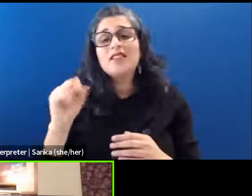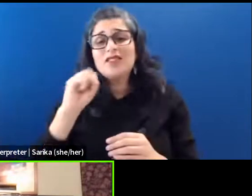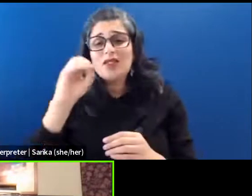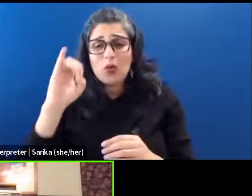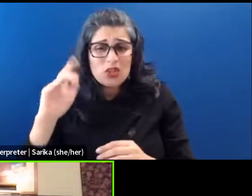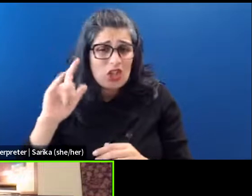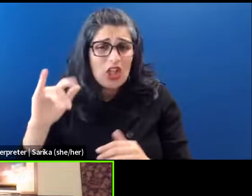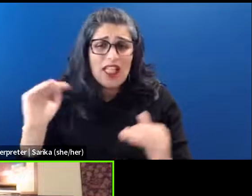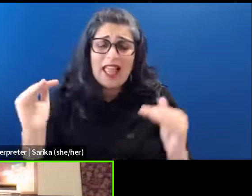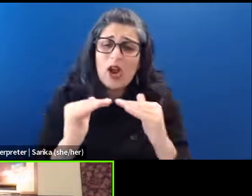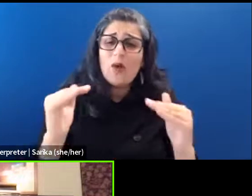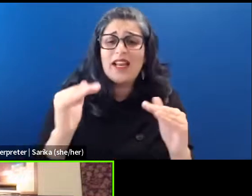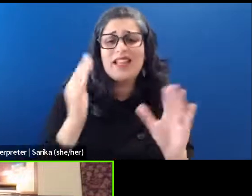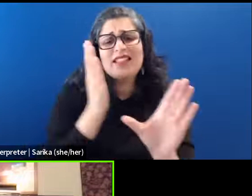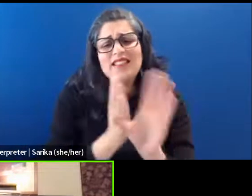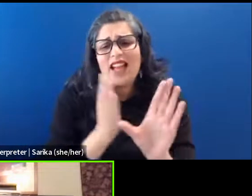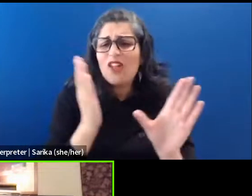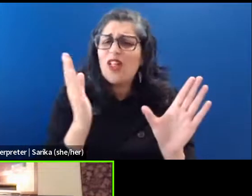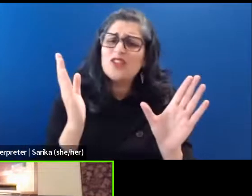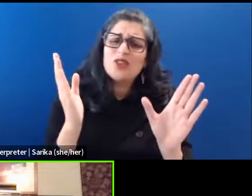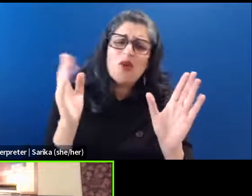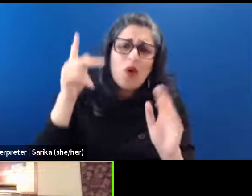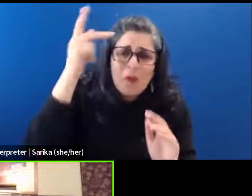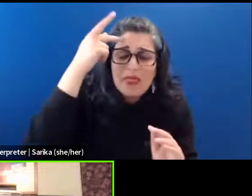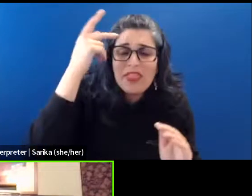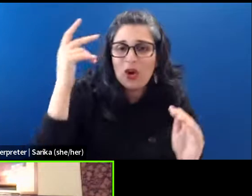political, psychological